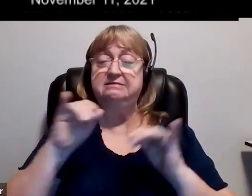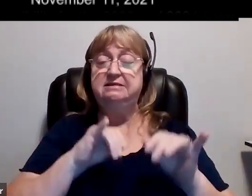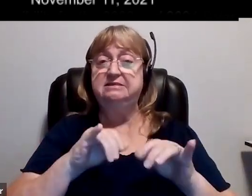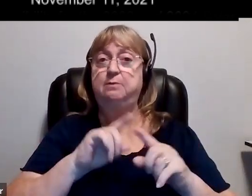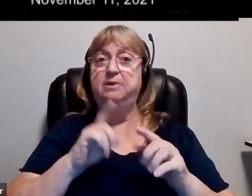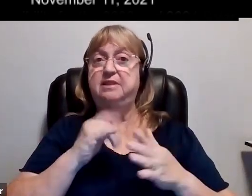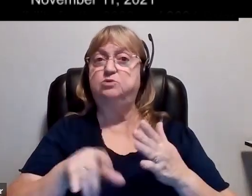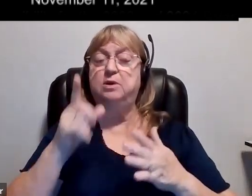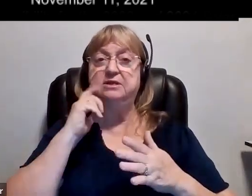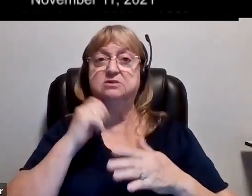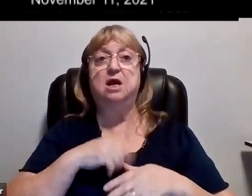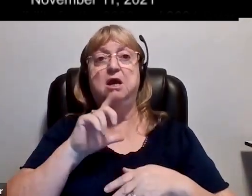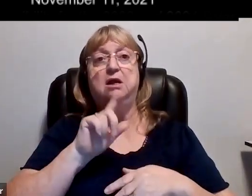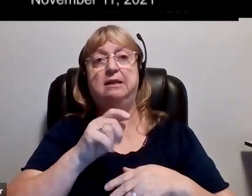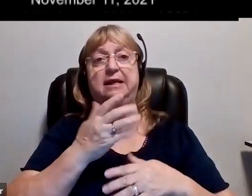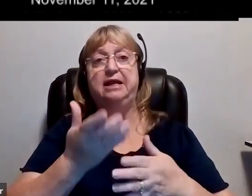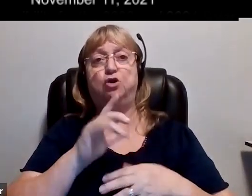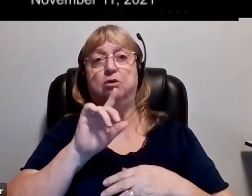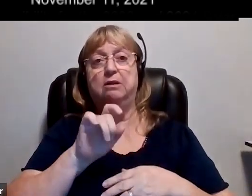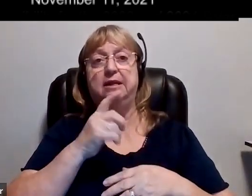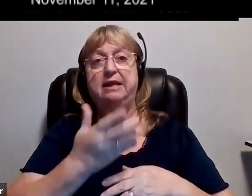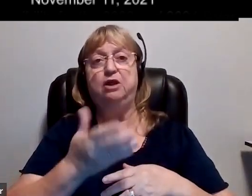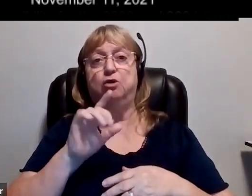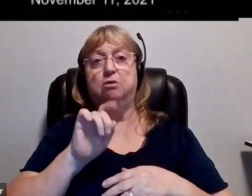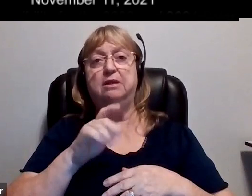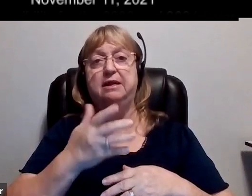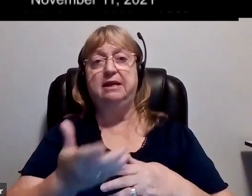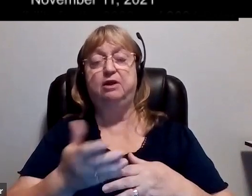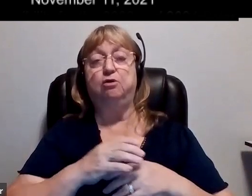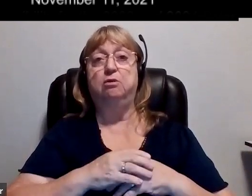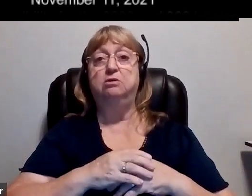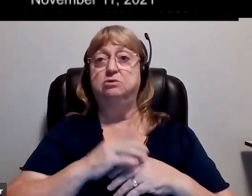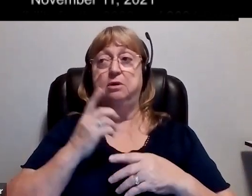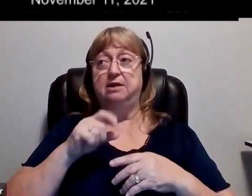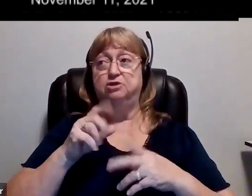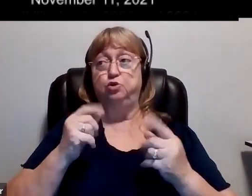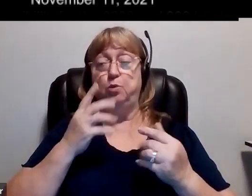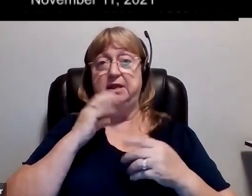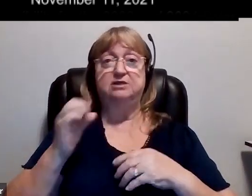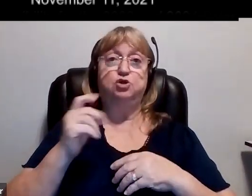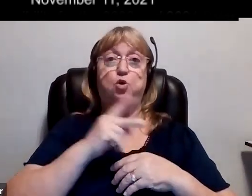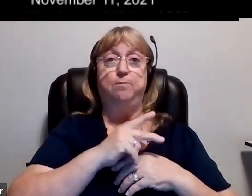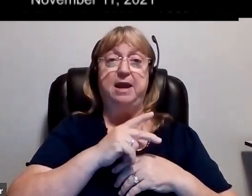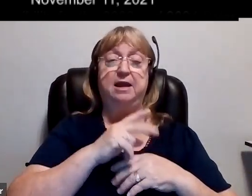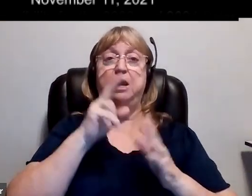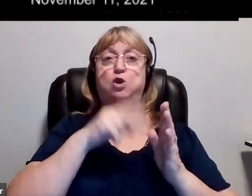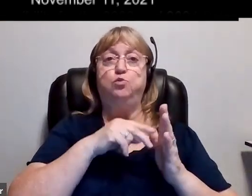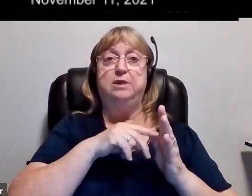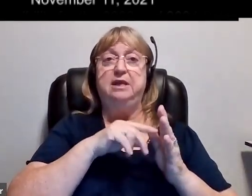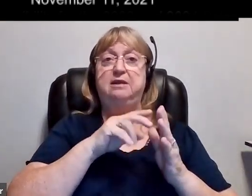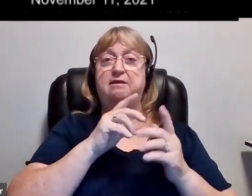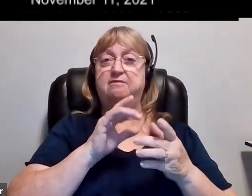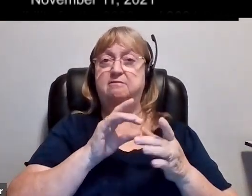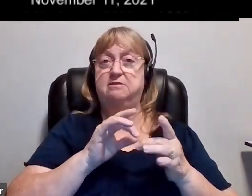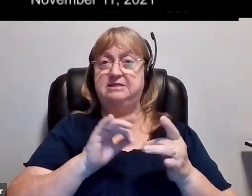what he hears. He hears click here, click here, click here. So what does he have to do? He has to go back and read the surrounding text before he can figure